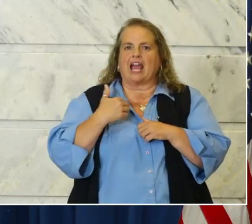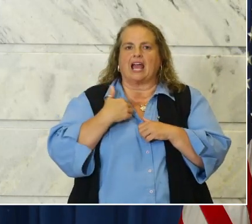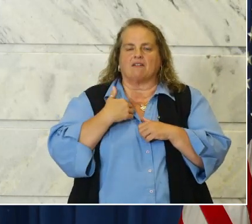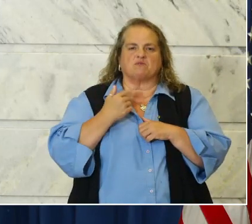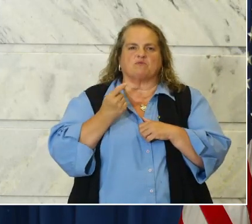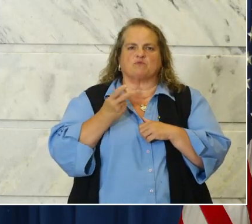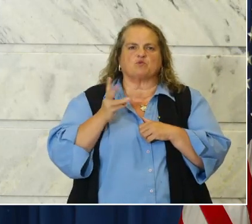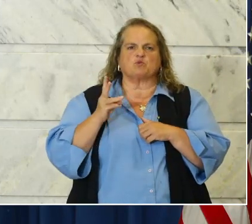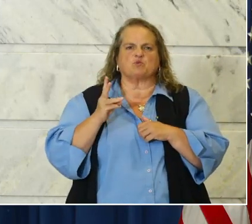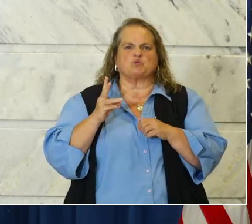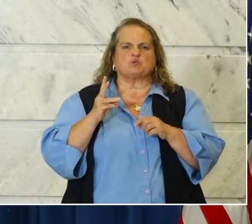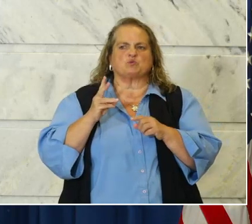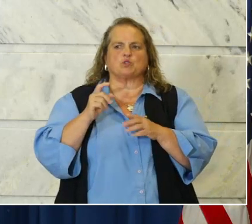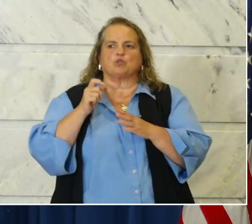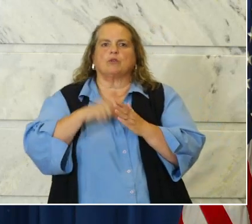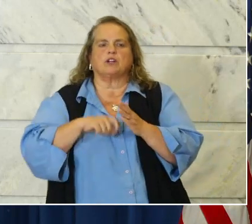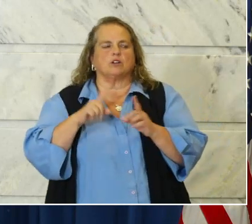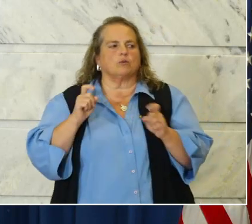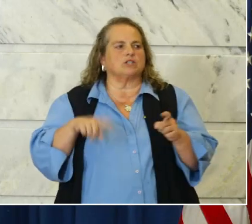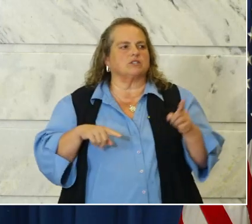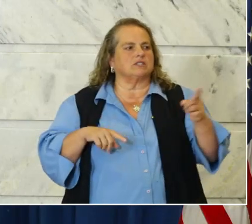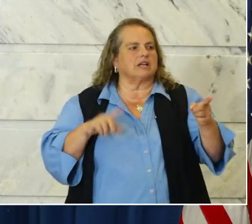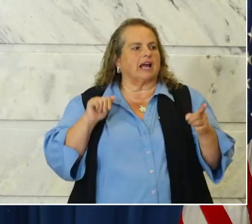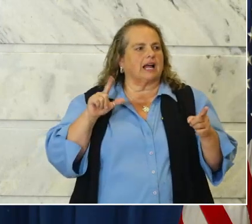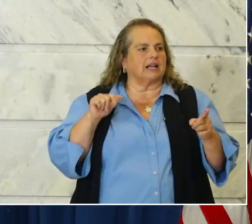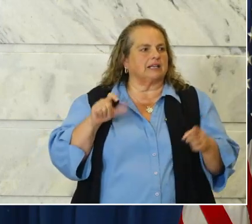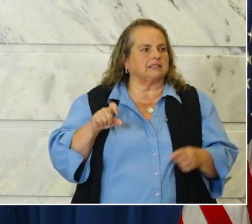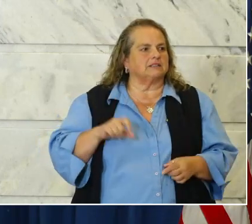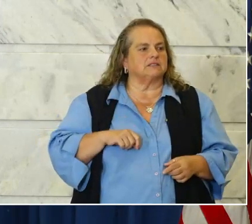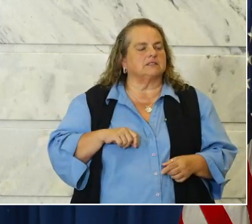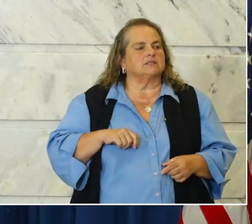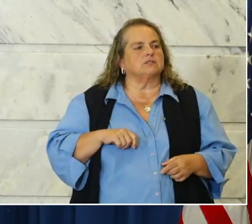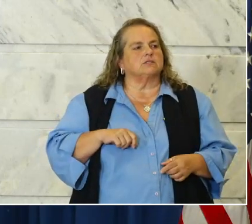a couple of written questions. Alex?